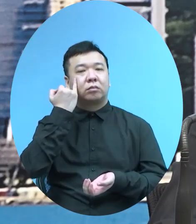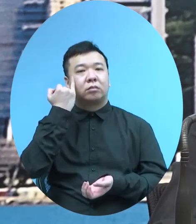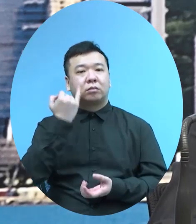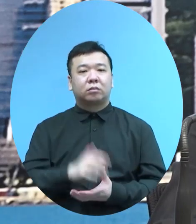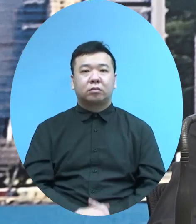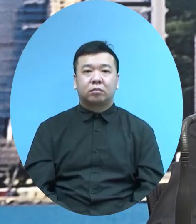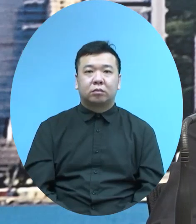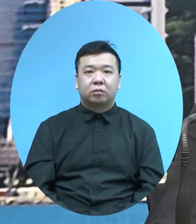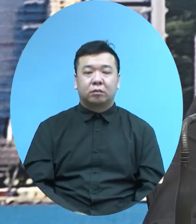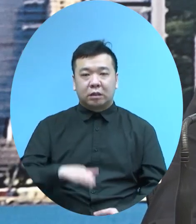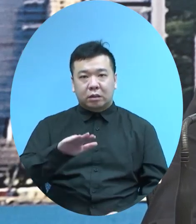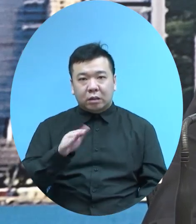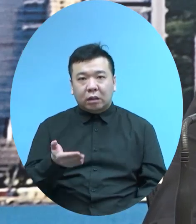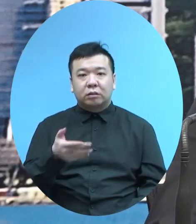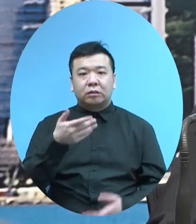in the community.